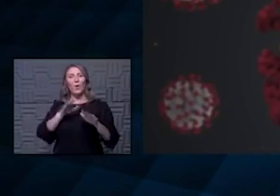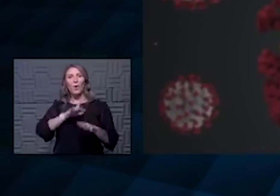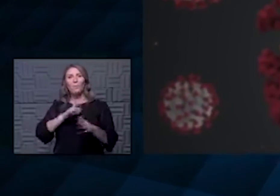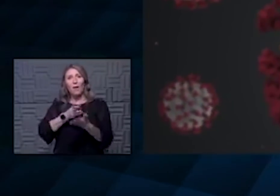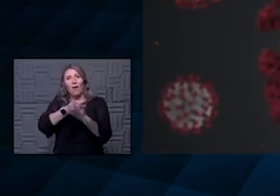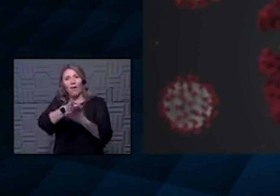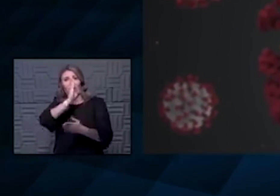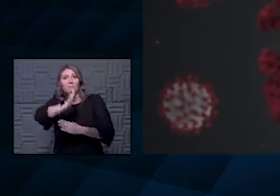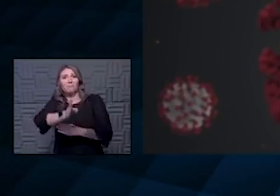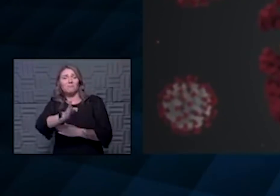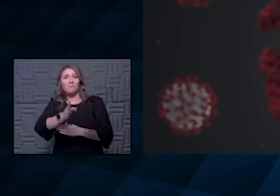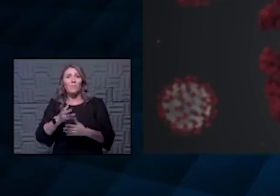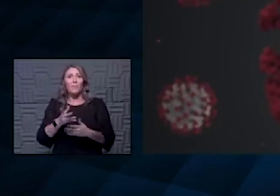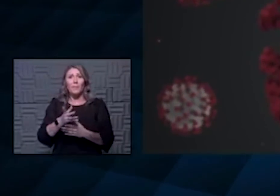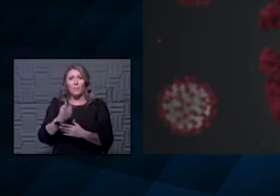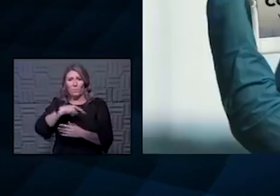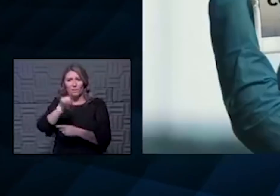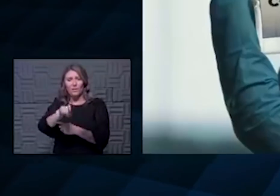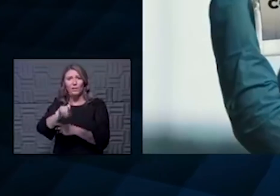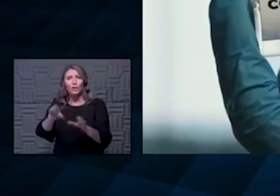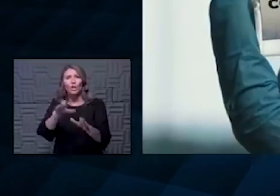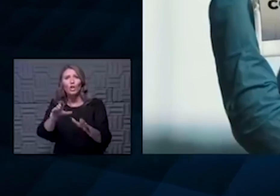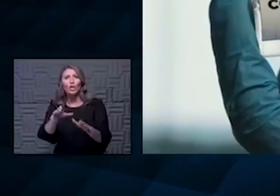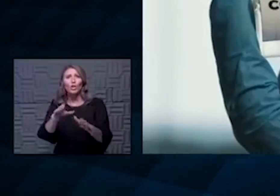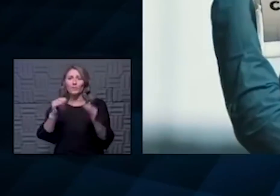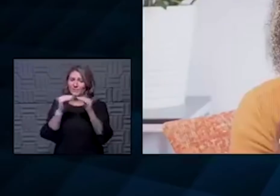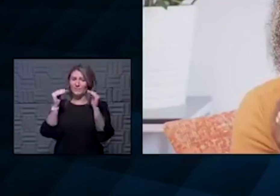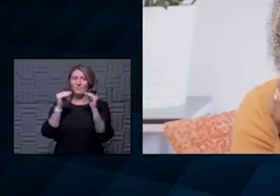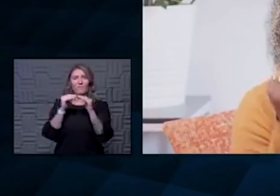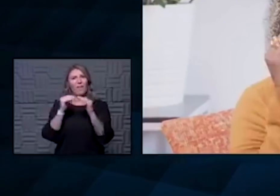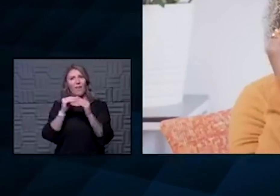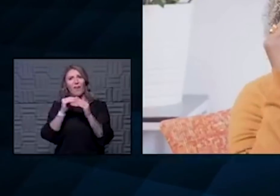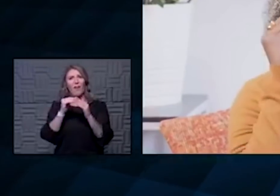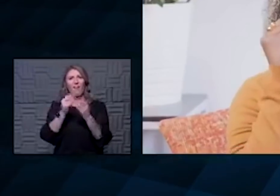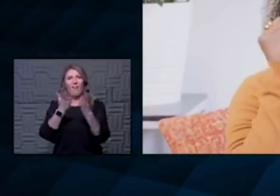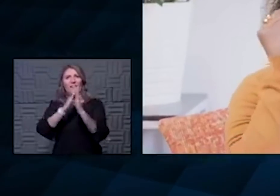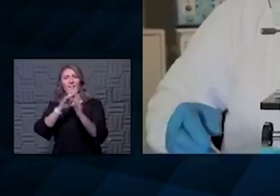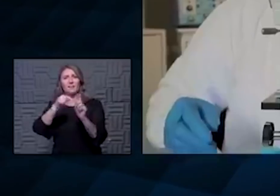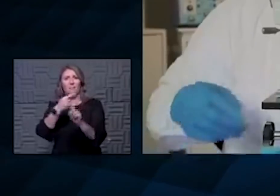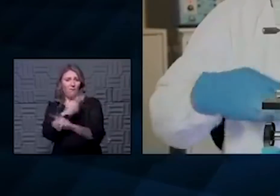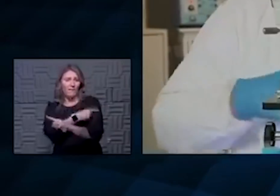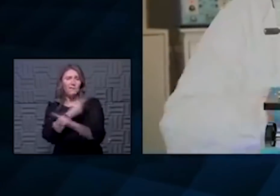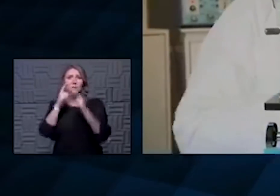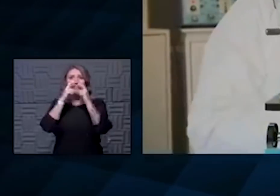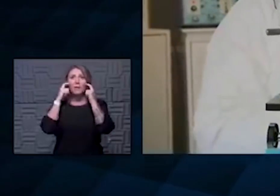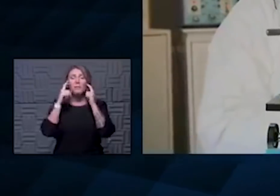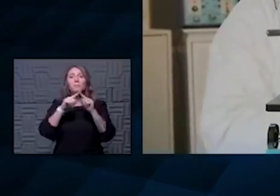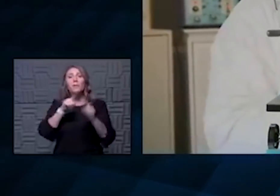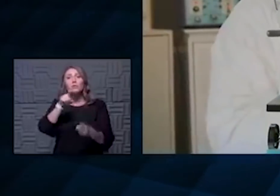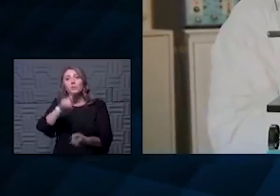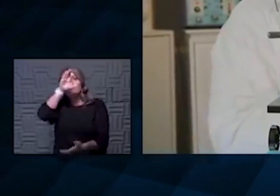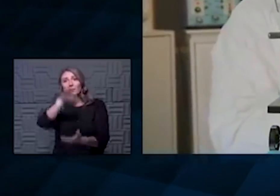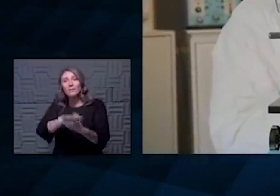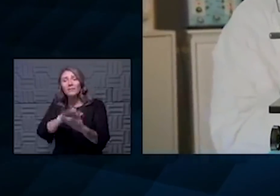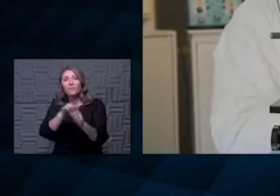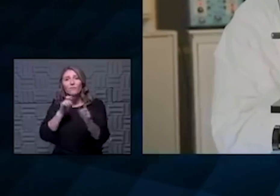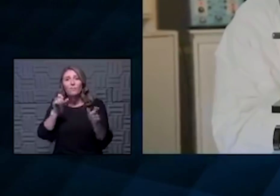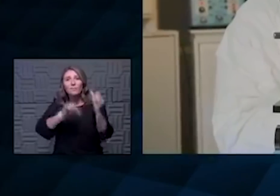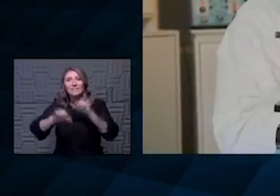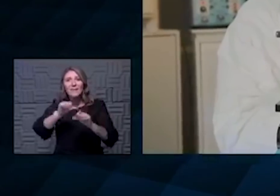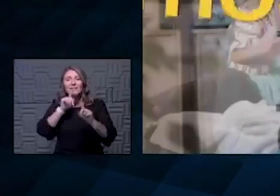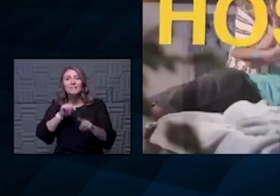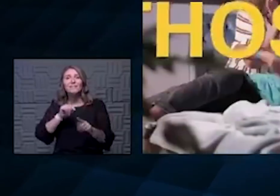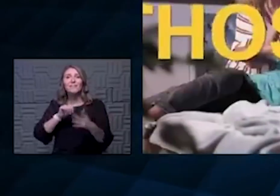straightforward way. And that's what we need to do. And it's fair to ask questions about vaccinations and masks, but then you have to believe the answers from science. And then rule